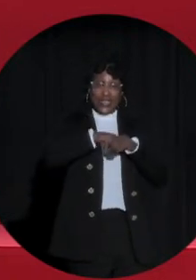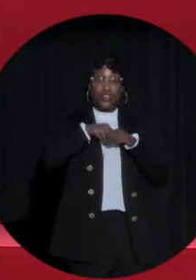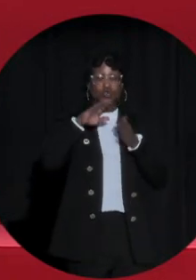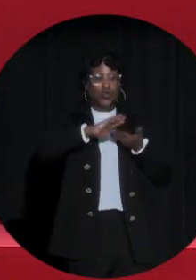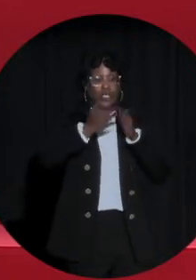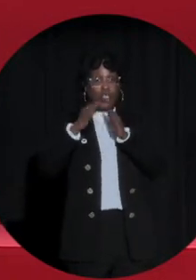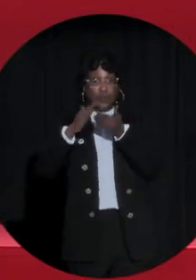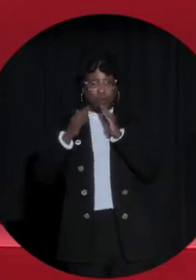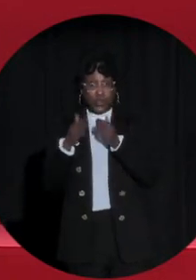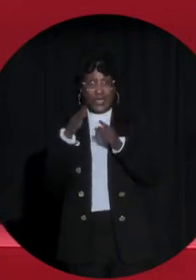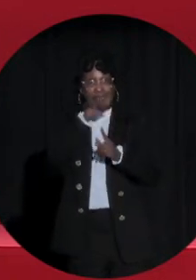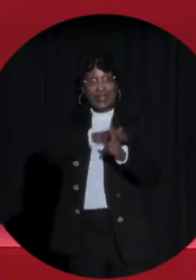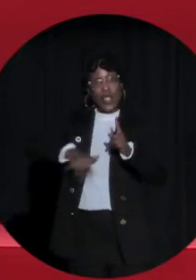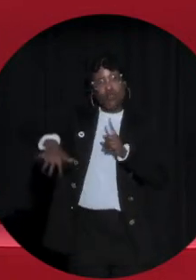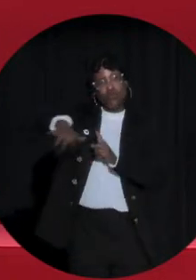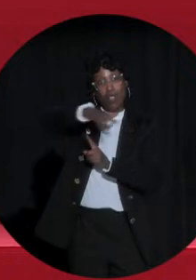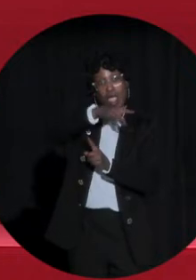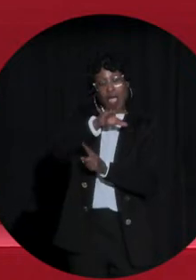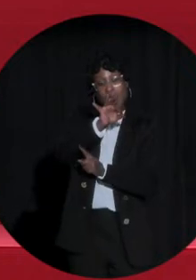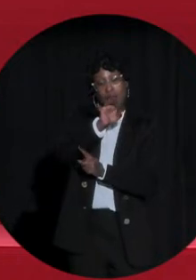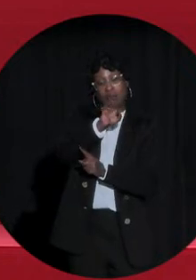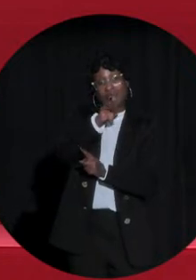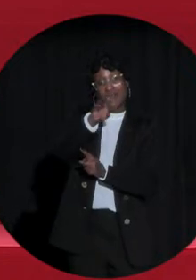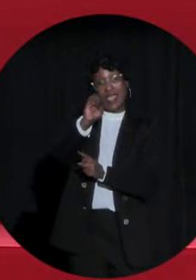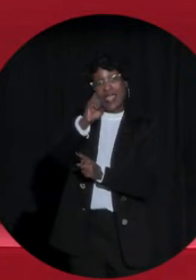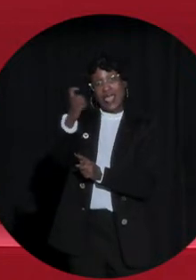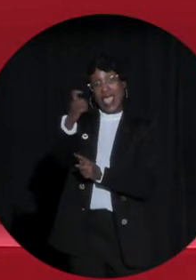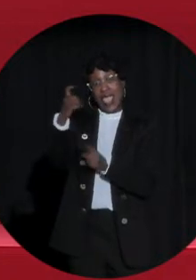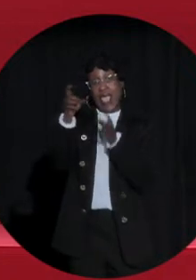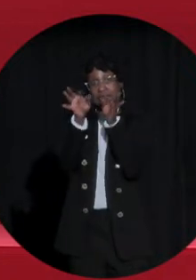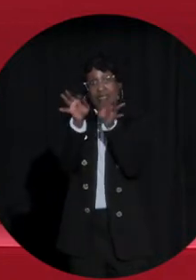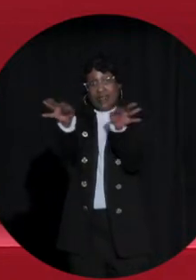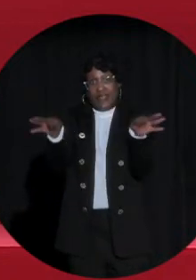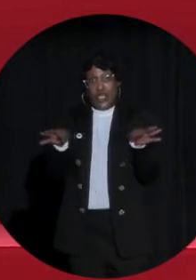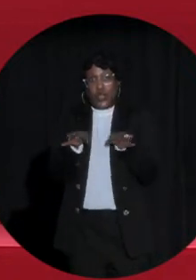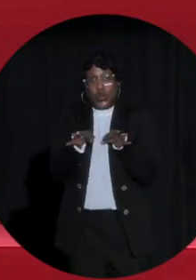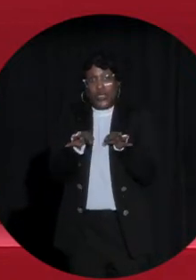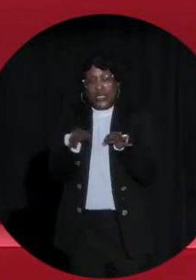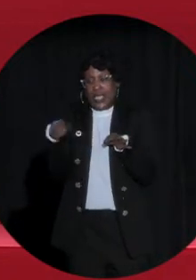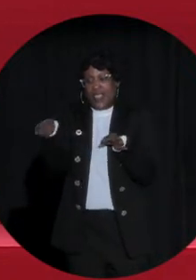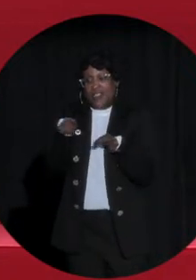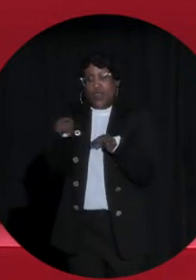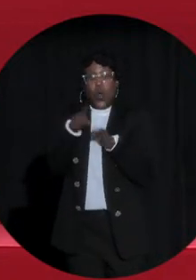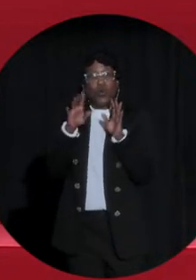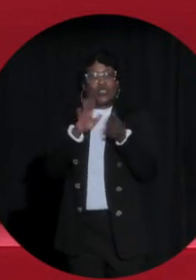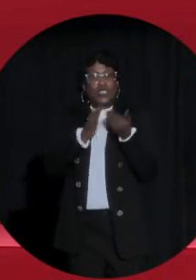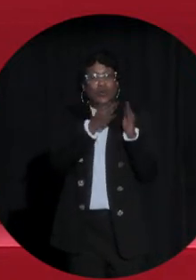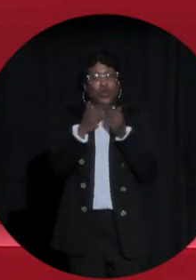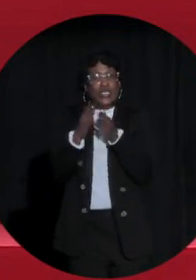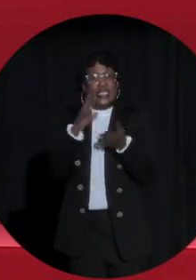Field that have missed out on investments for far too long.